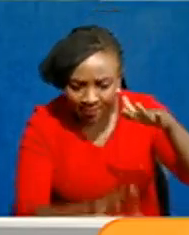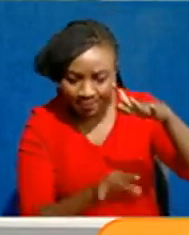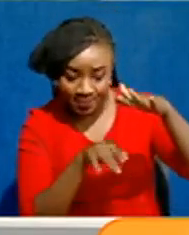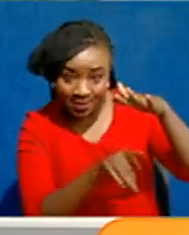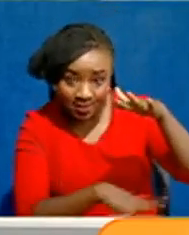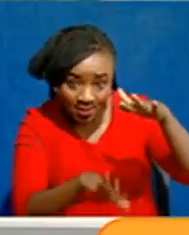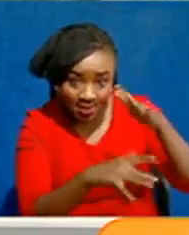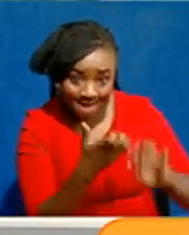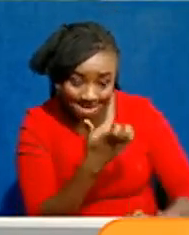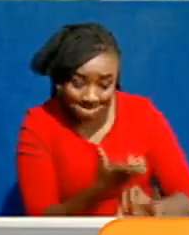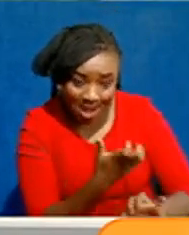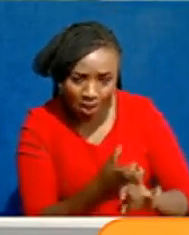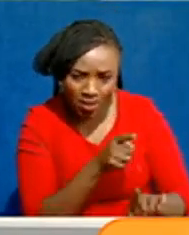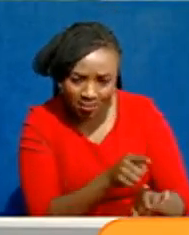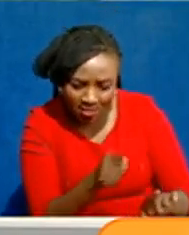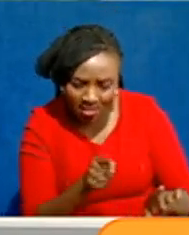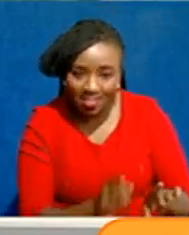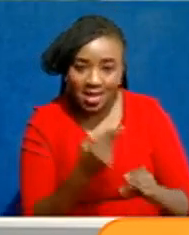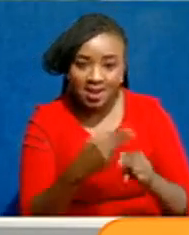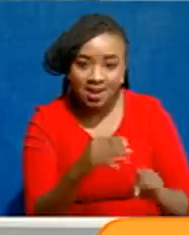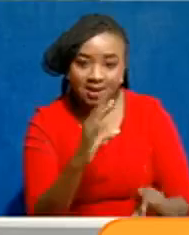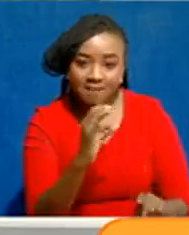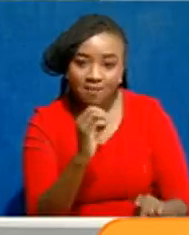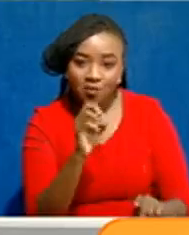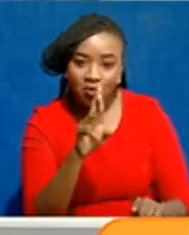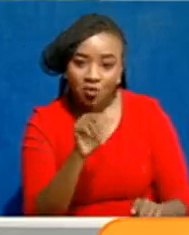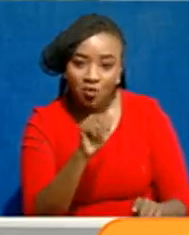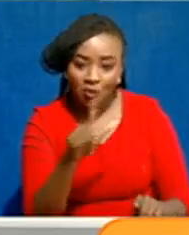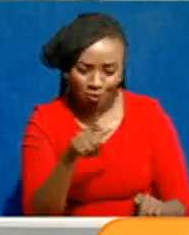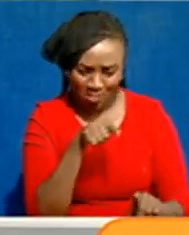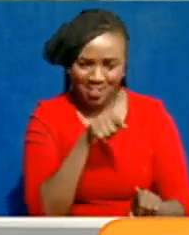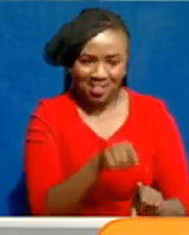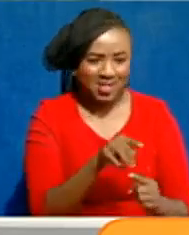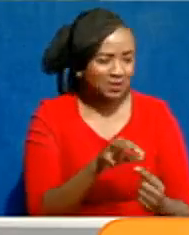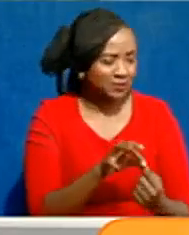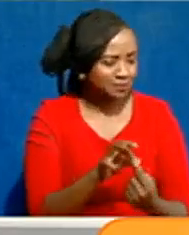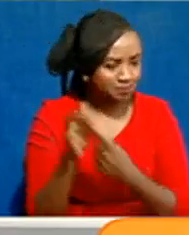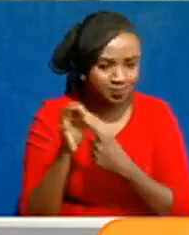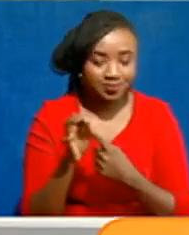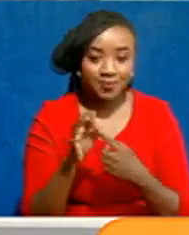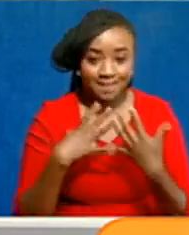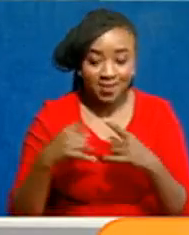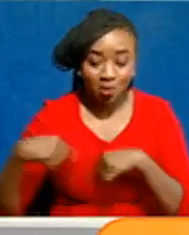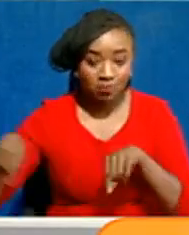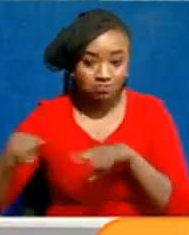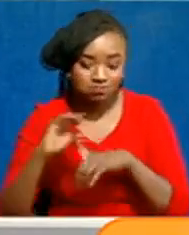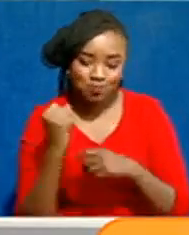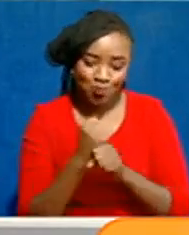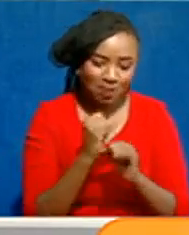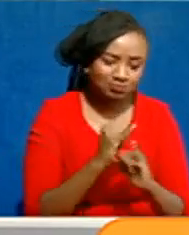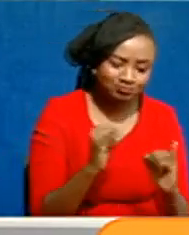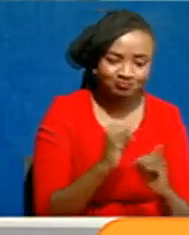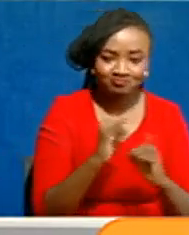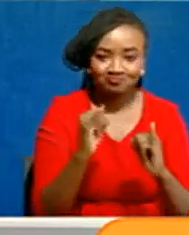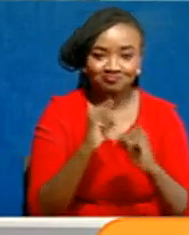them out, but at Kuruwitu in Kilifi County, a community is taking steps to conserve it 1 year after King Charles III